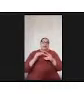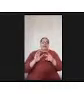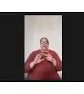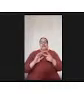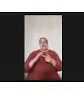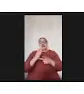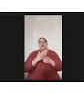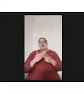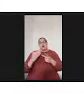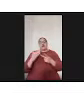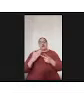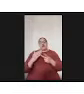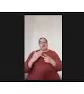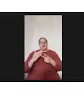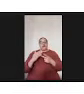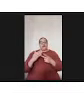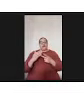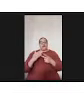is containment